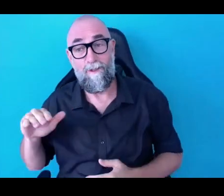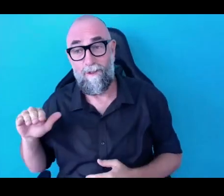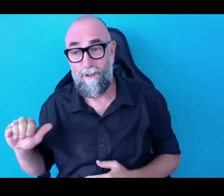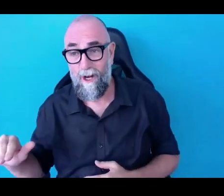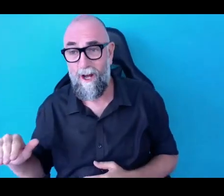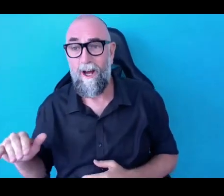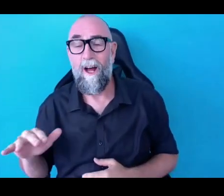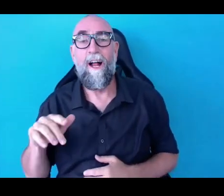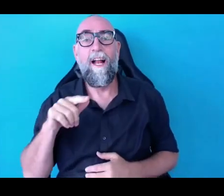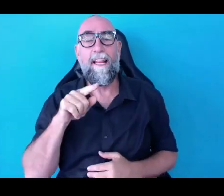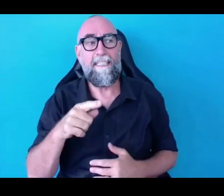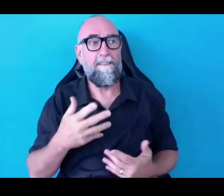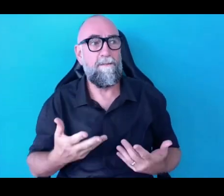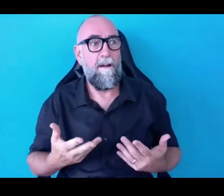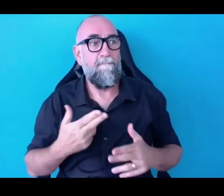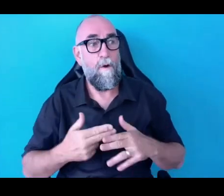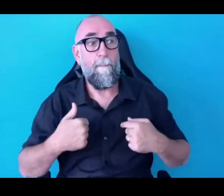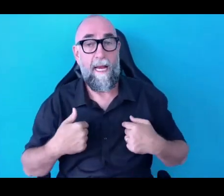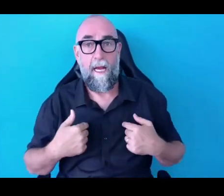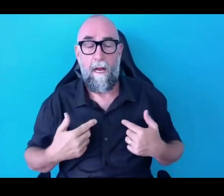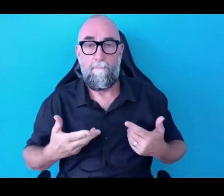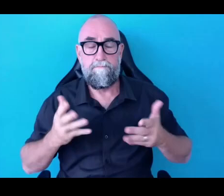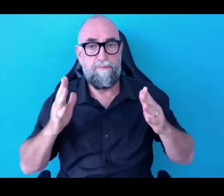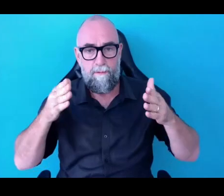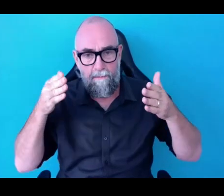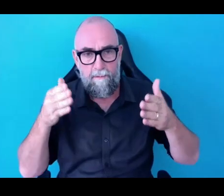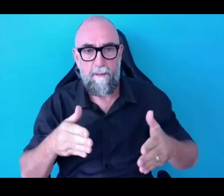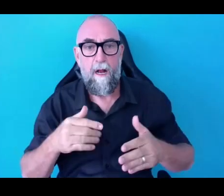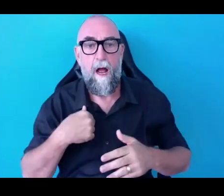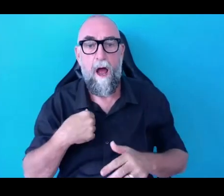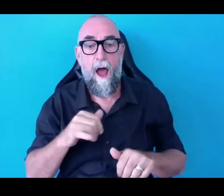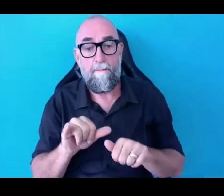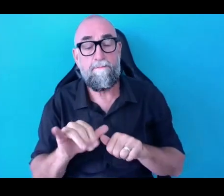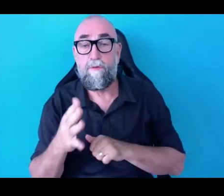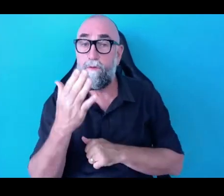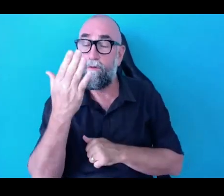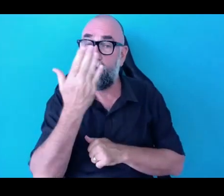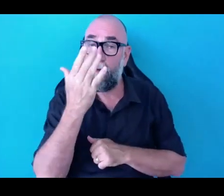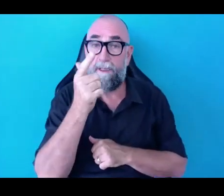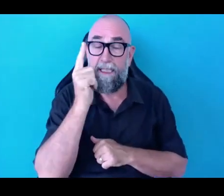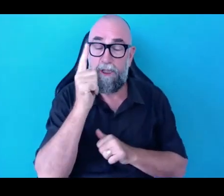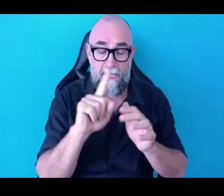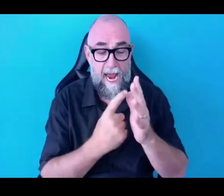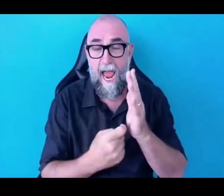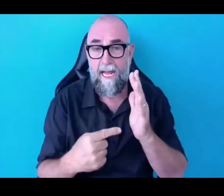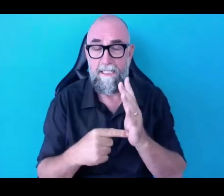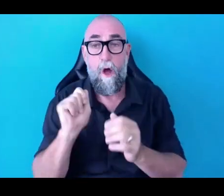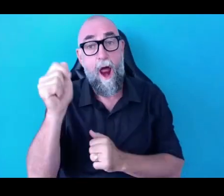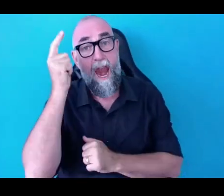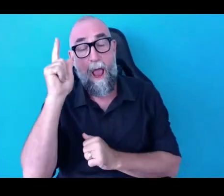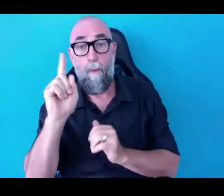imagination. And in high school, I had an incredible art teacher. Her name was Mrs. Wilson,